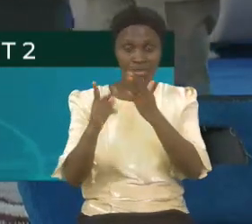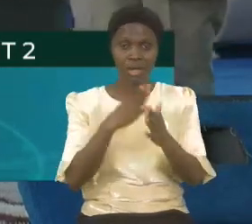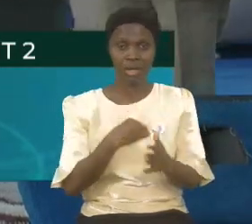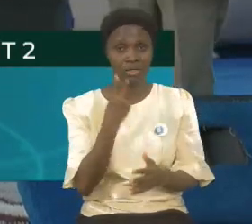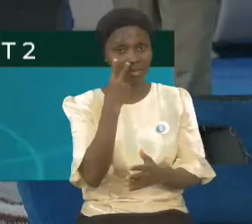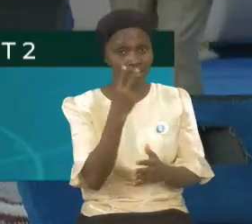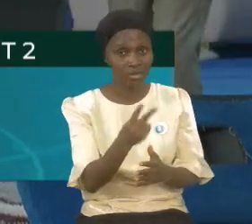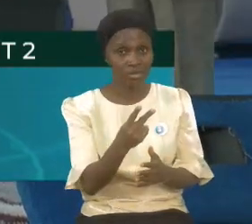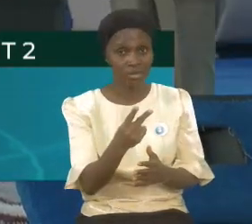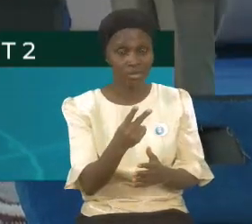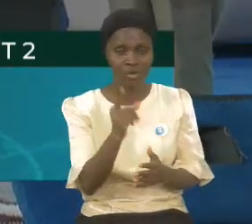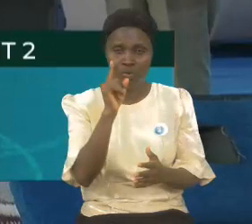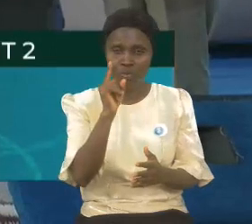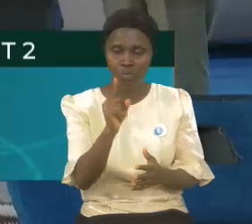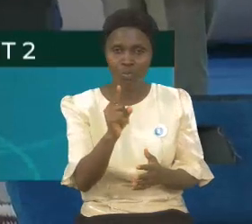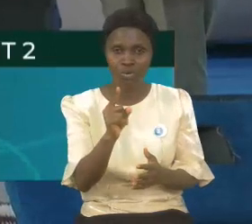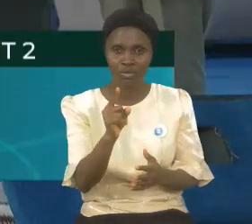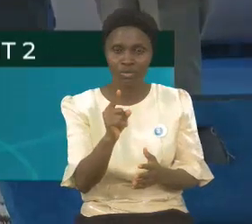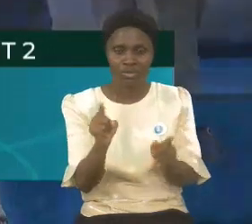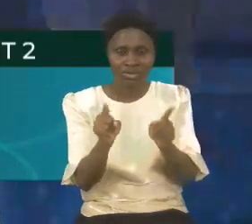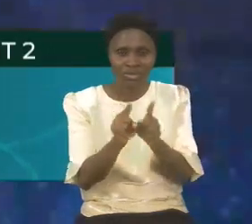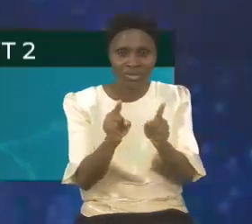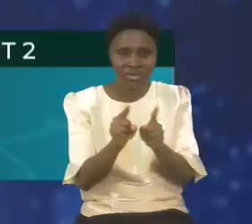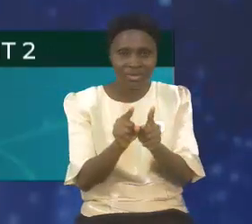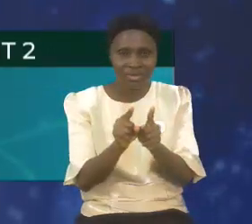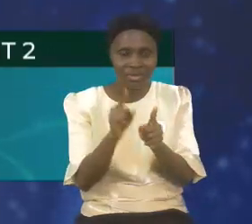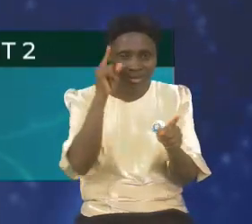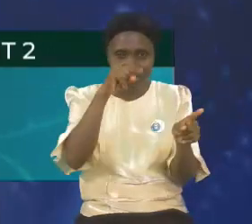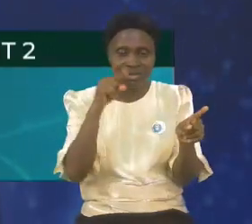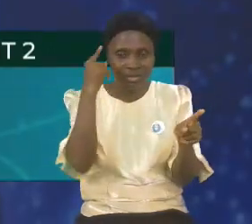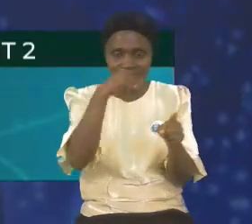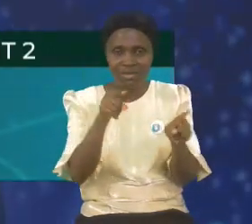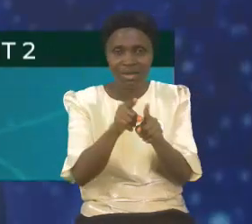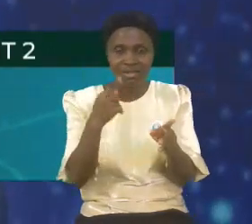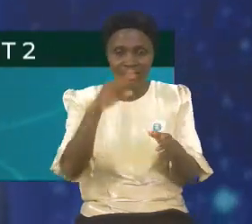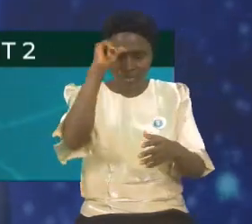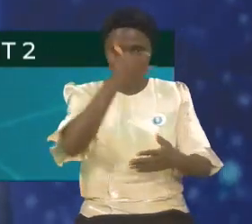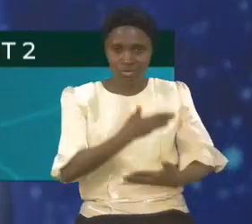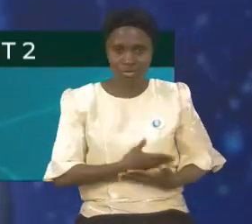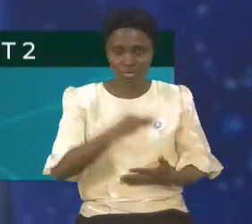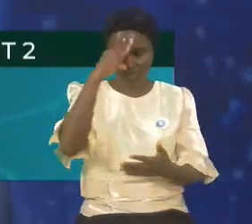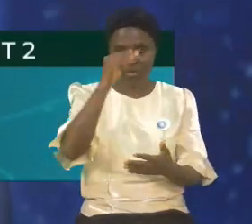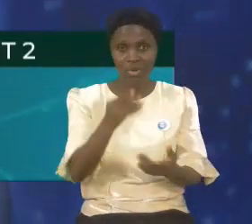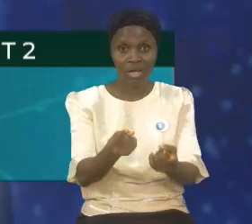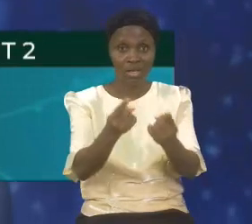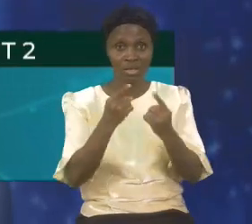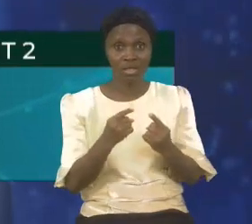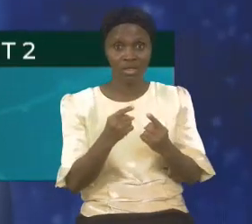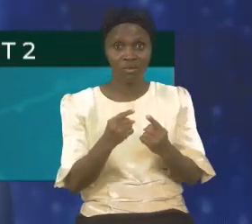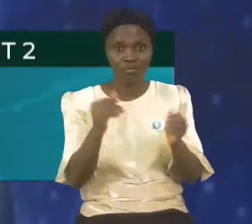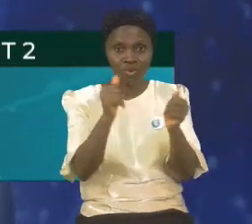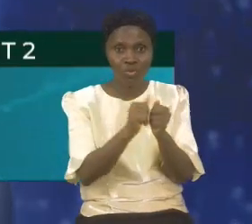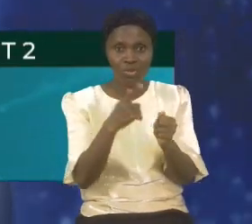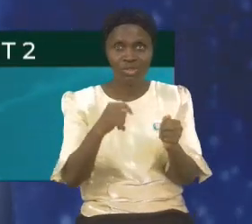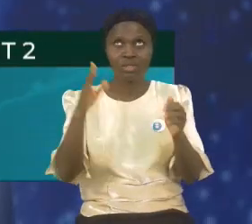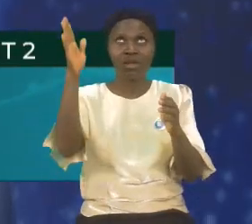behold, one like the Son of Man came of the clouds of heaven,